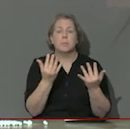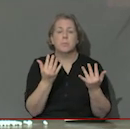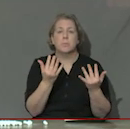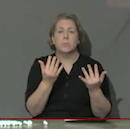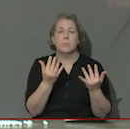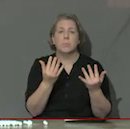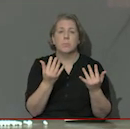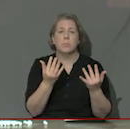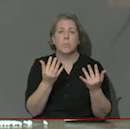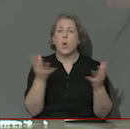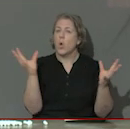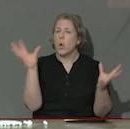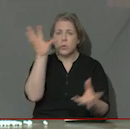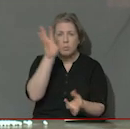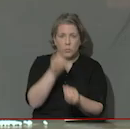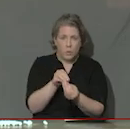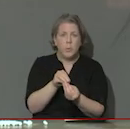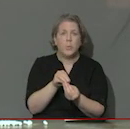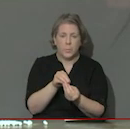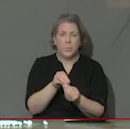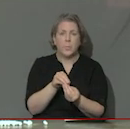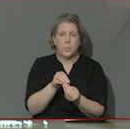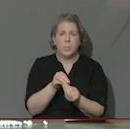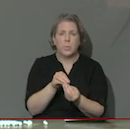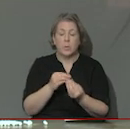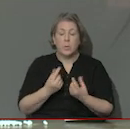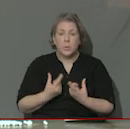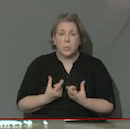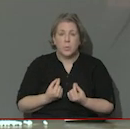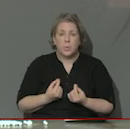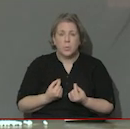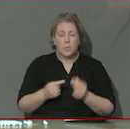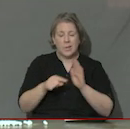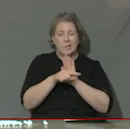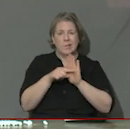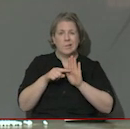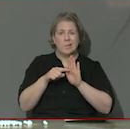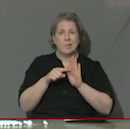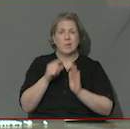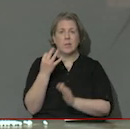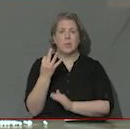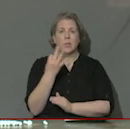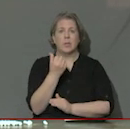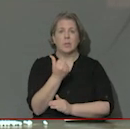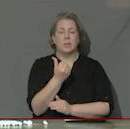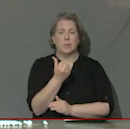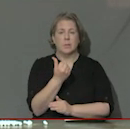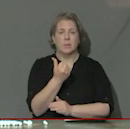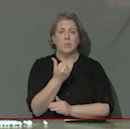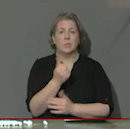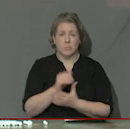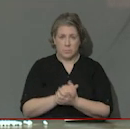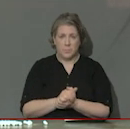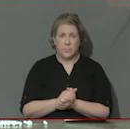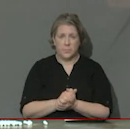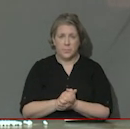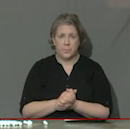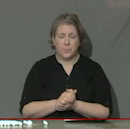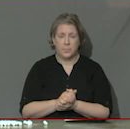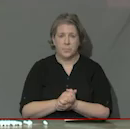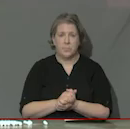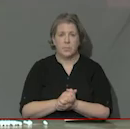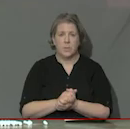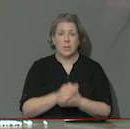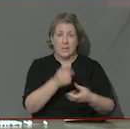whole figure of the total of that one. And then you subtract the 336, right? All right? So that's